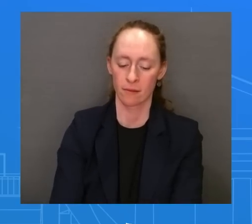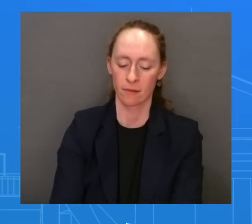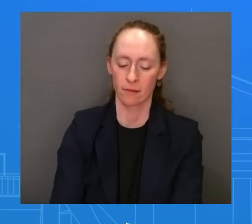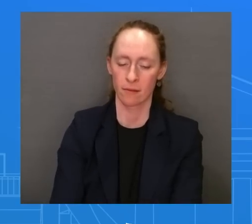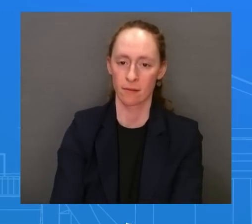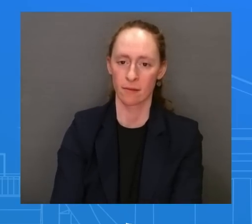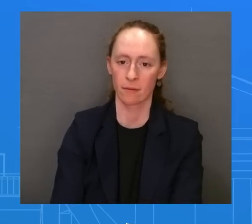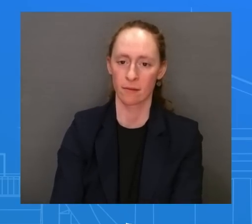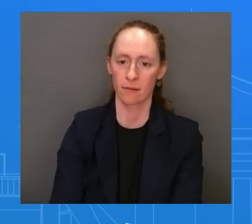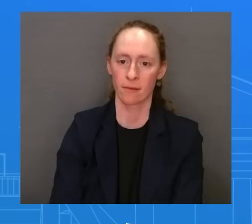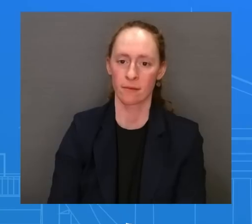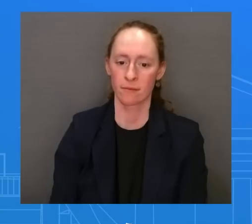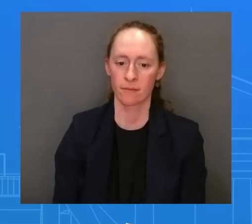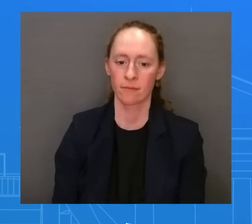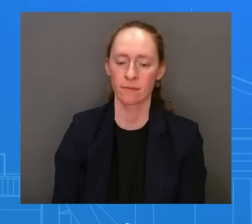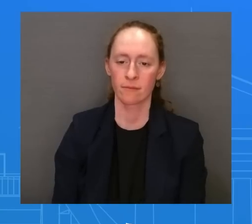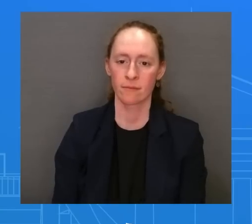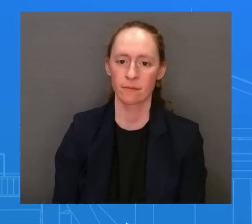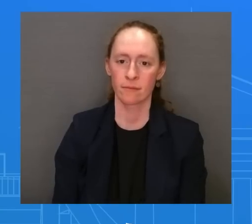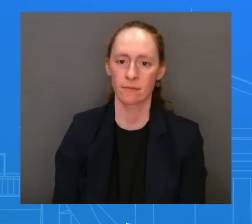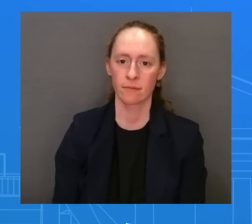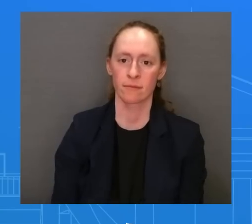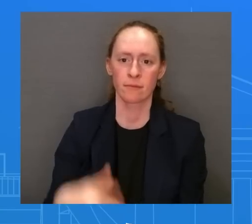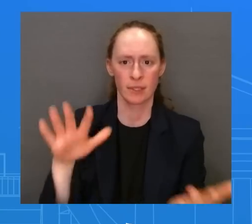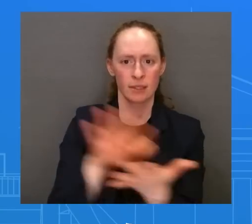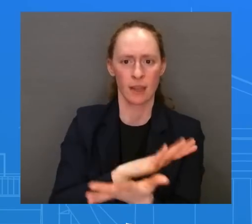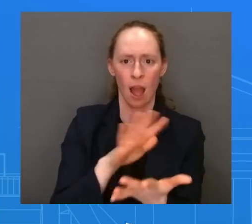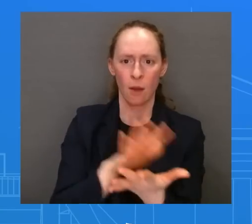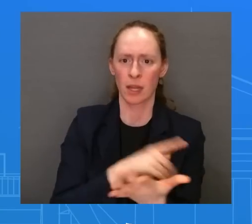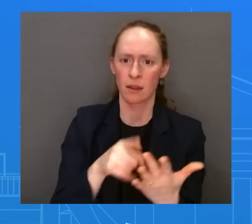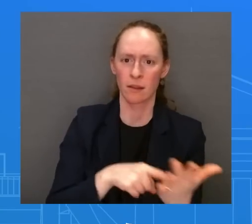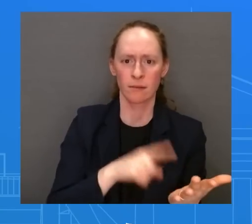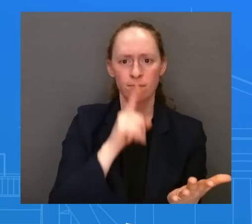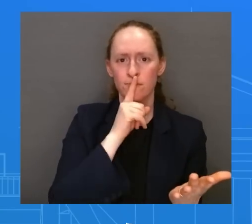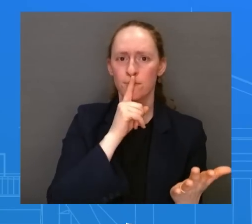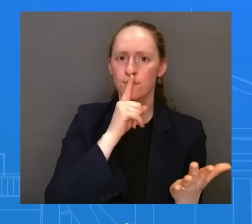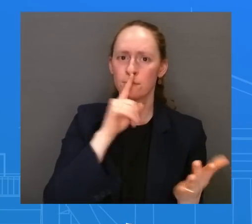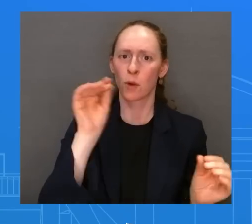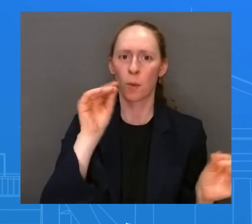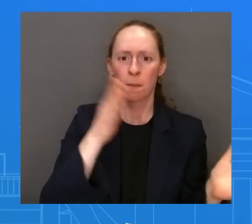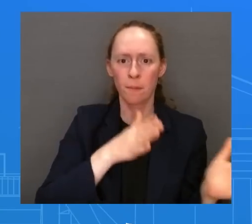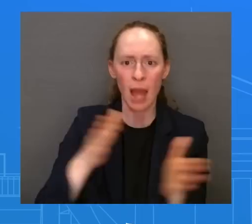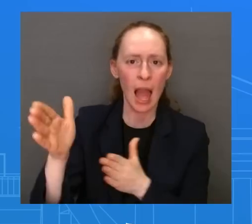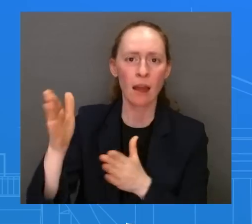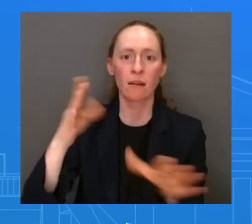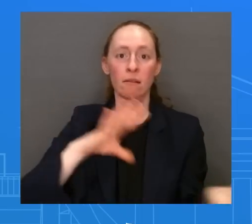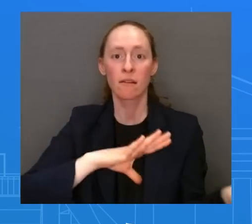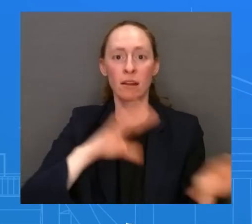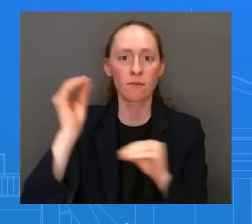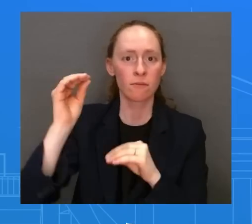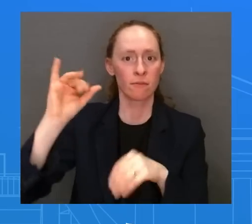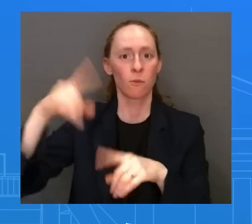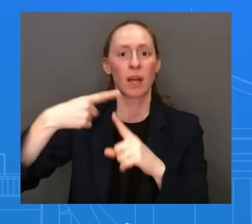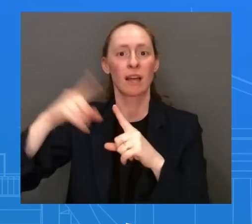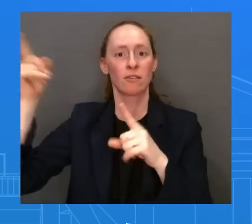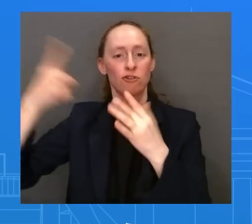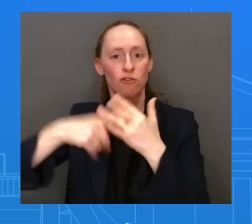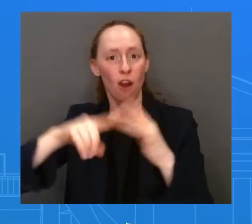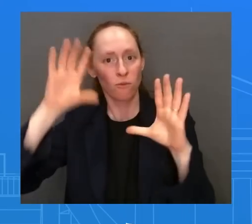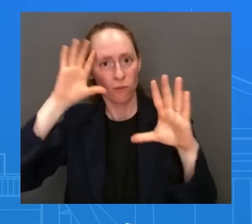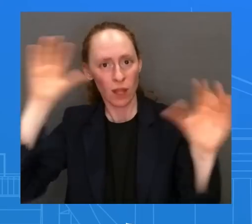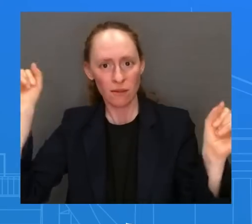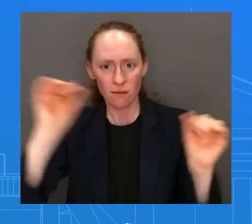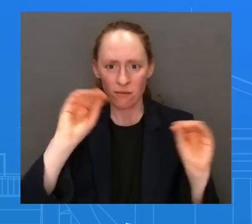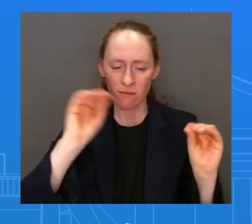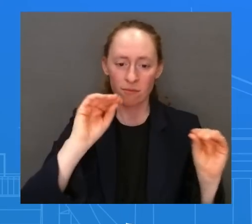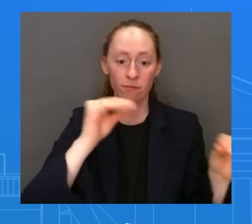place when President Biden came into office no plans were shared during the transition were there any attempts to speak